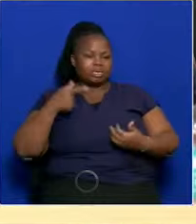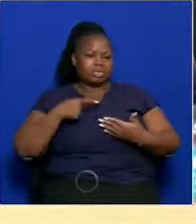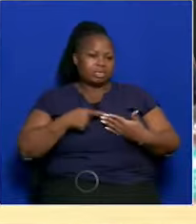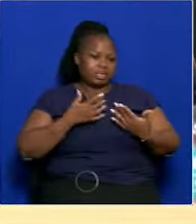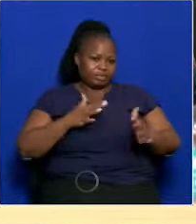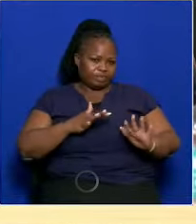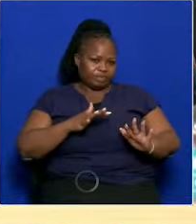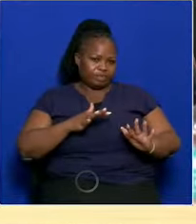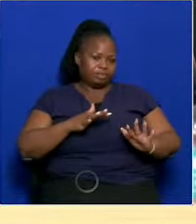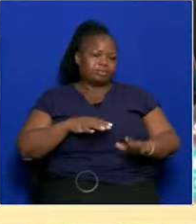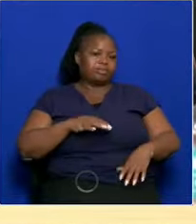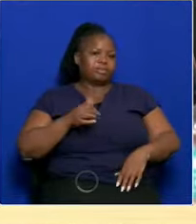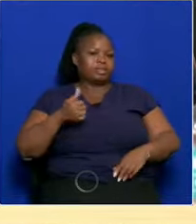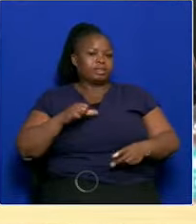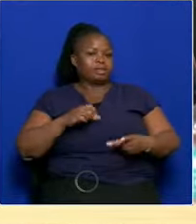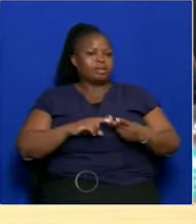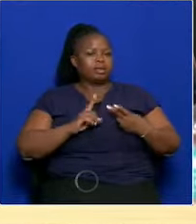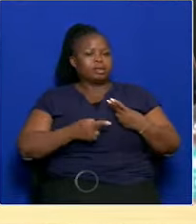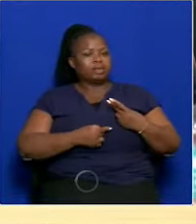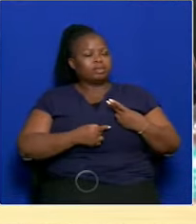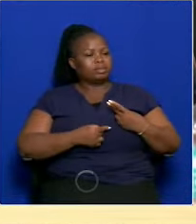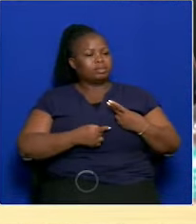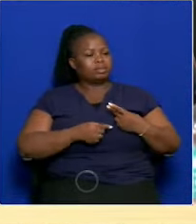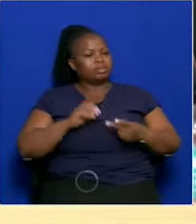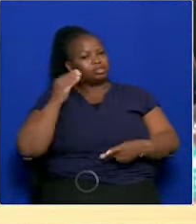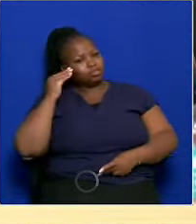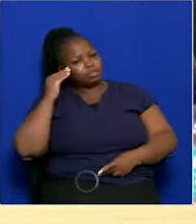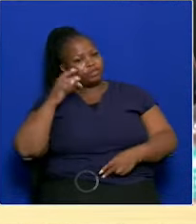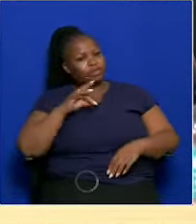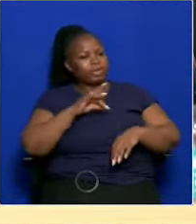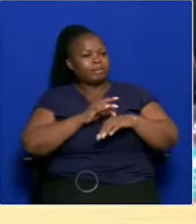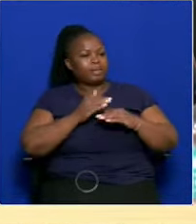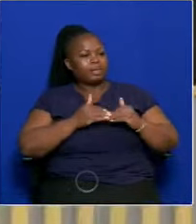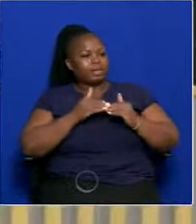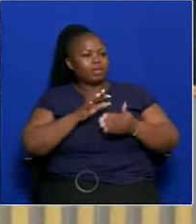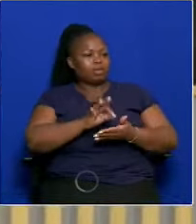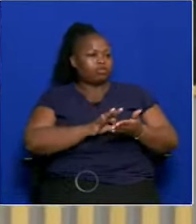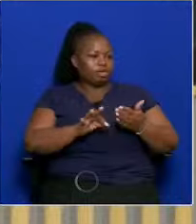then lastly, the interest in the Medicare contract.